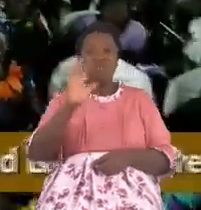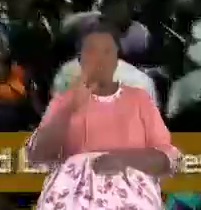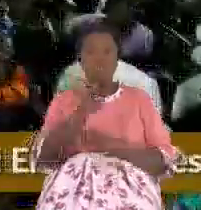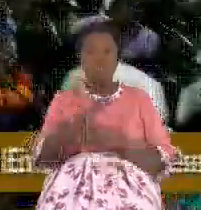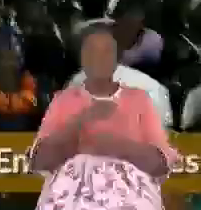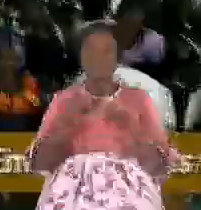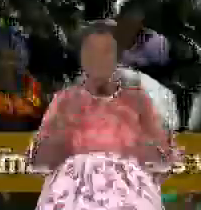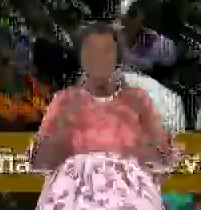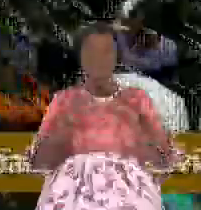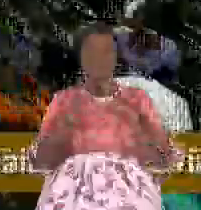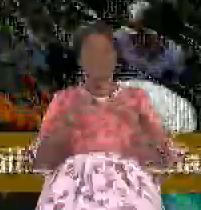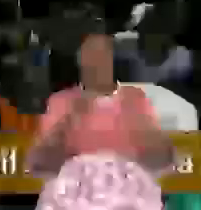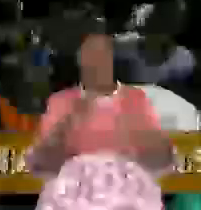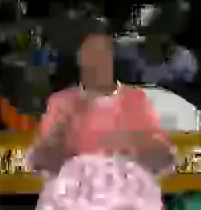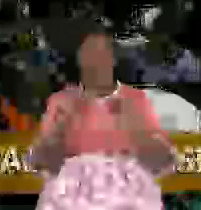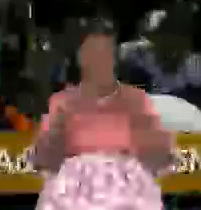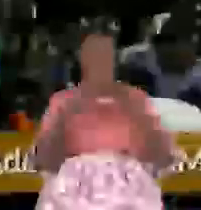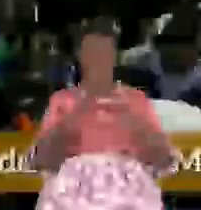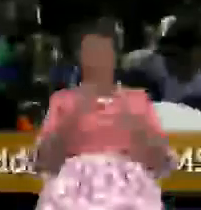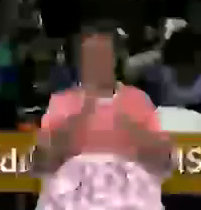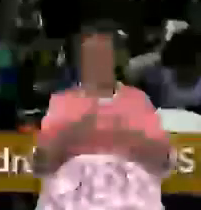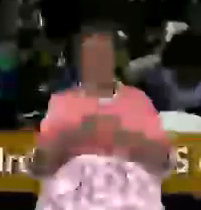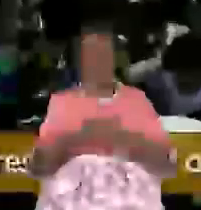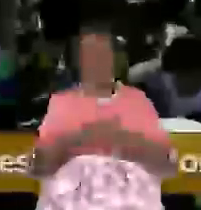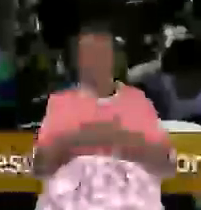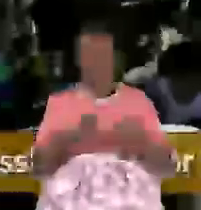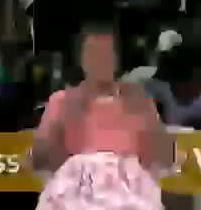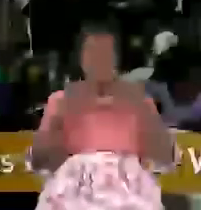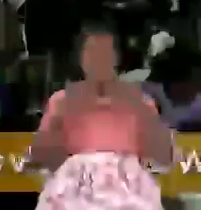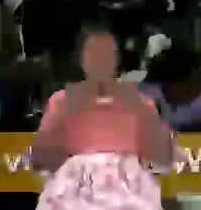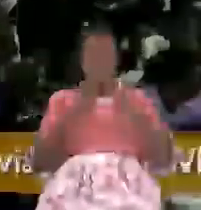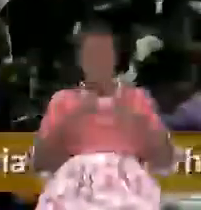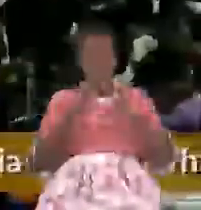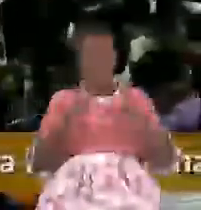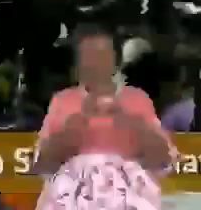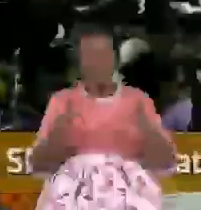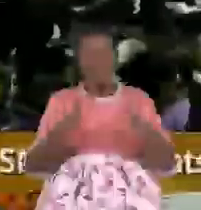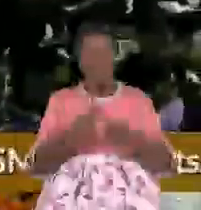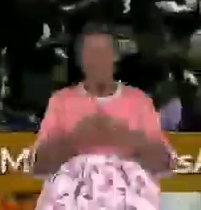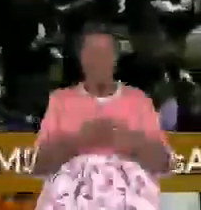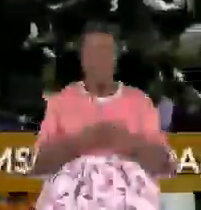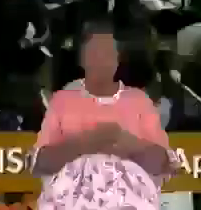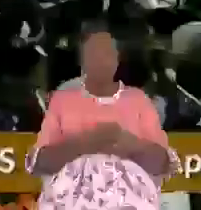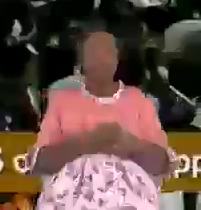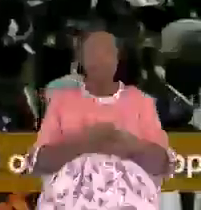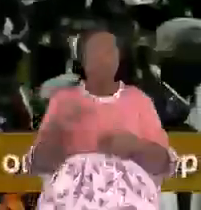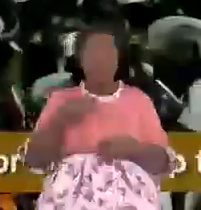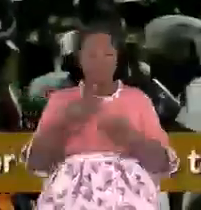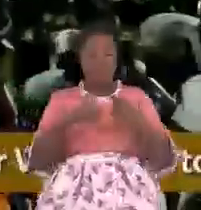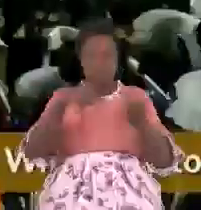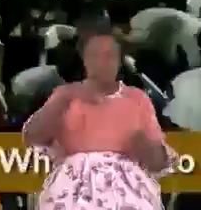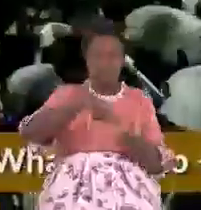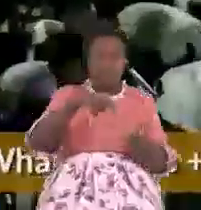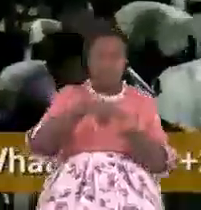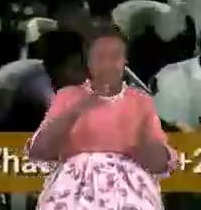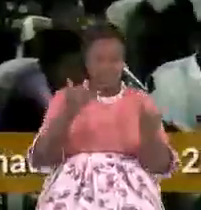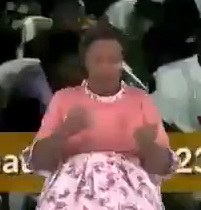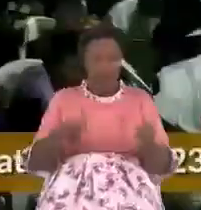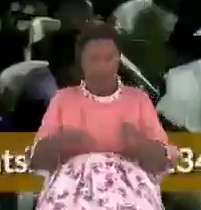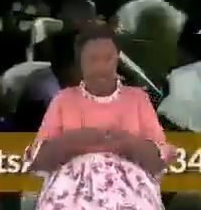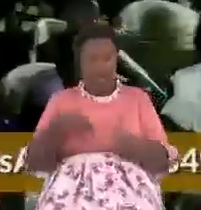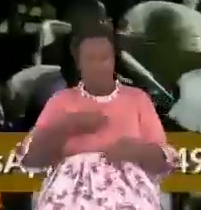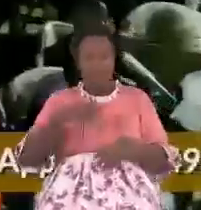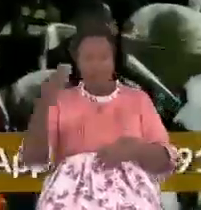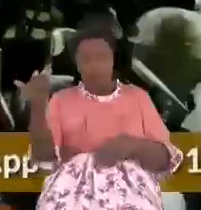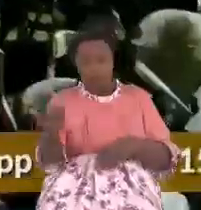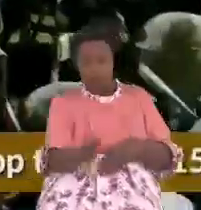much thank you very much thank you very much we will rise up now as we welcome